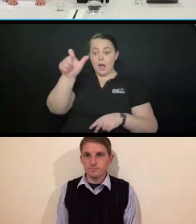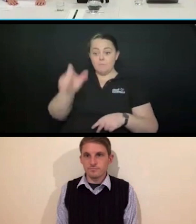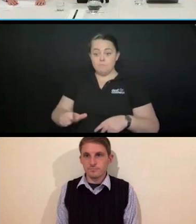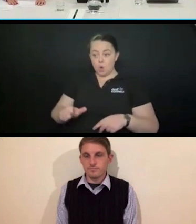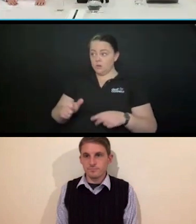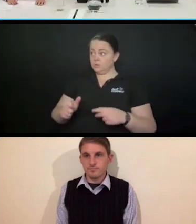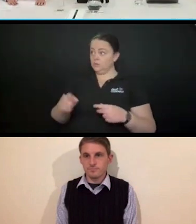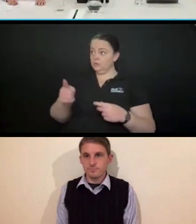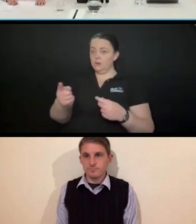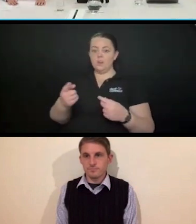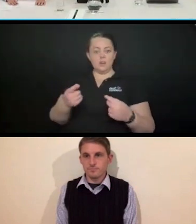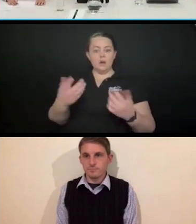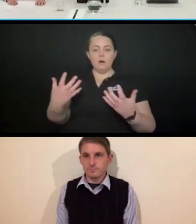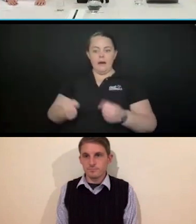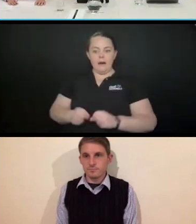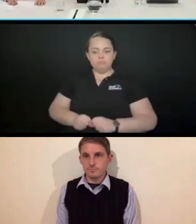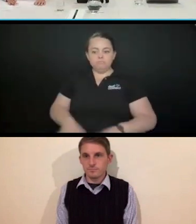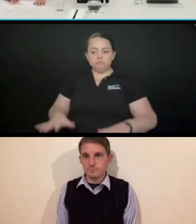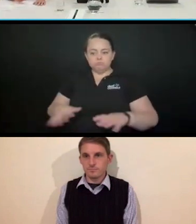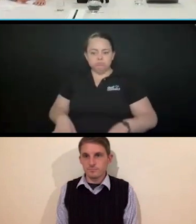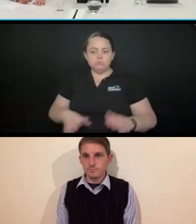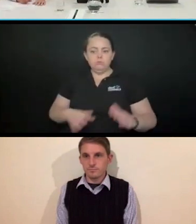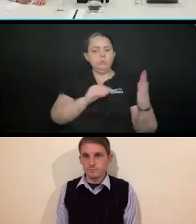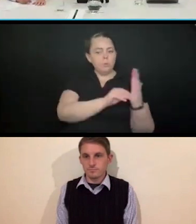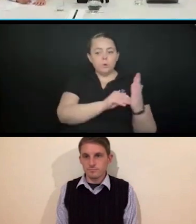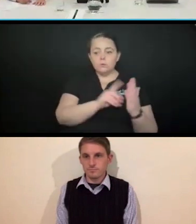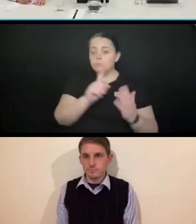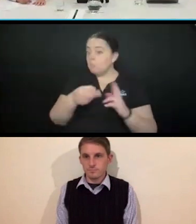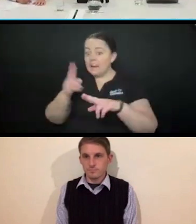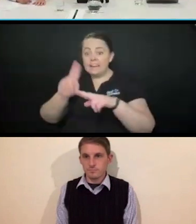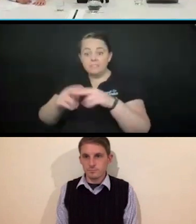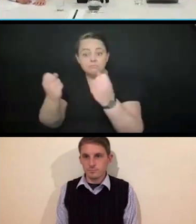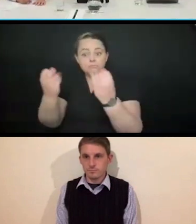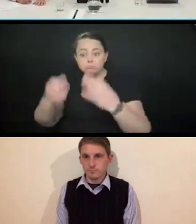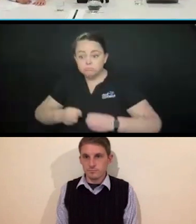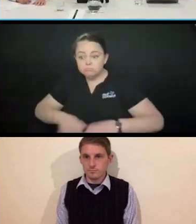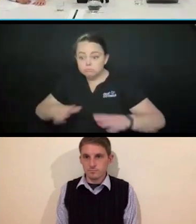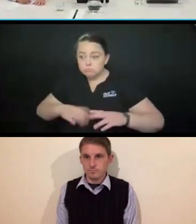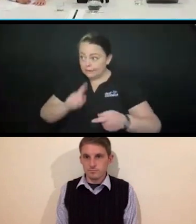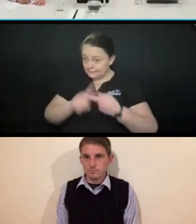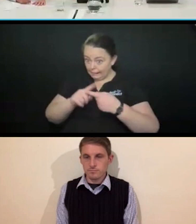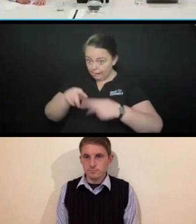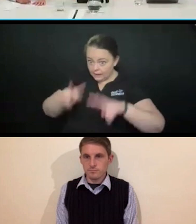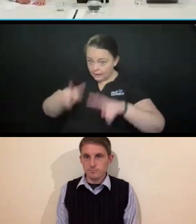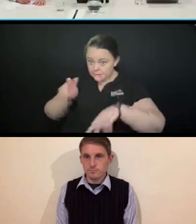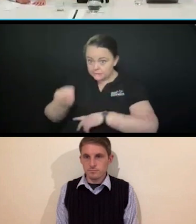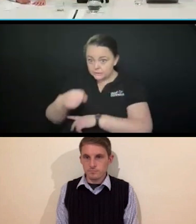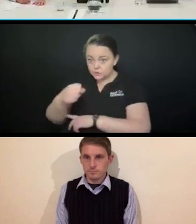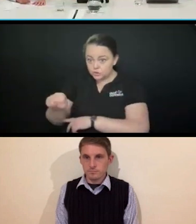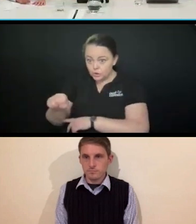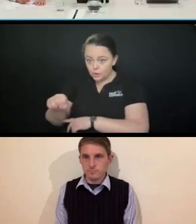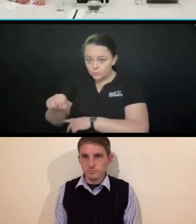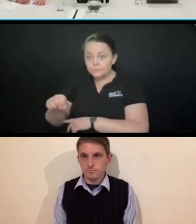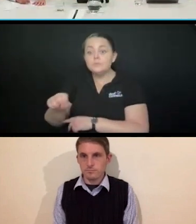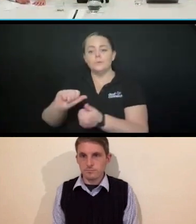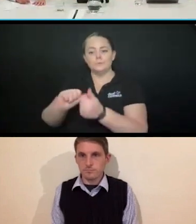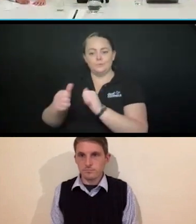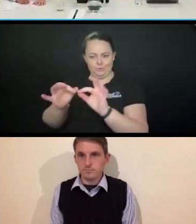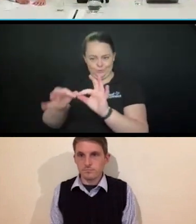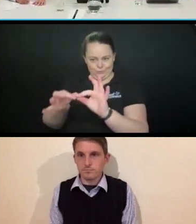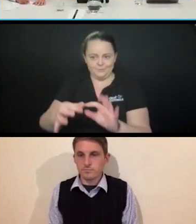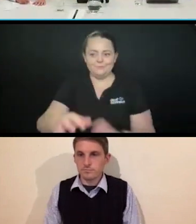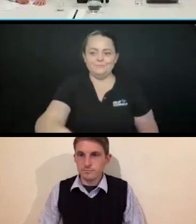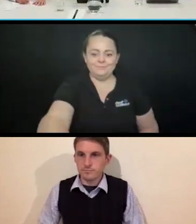to be assessed for IAD? Emma? No. So as I